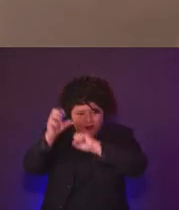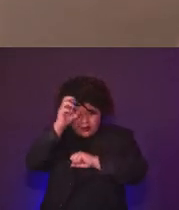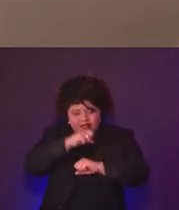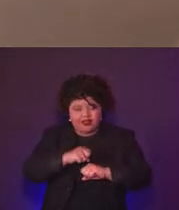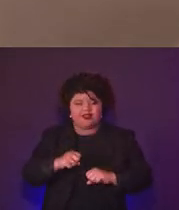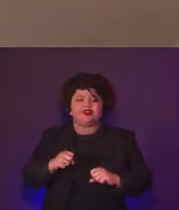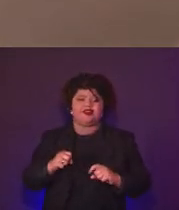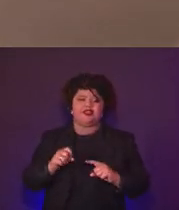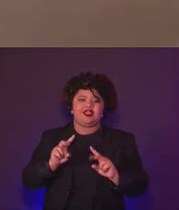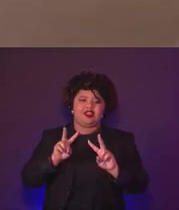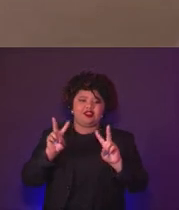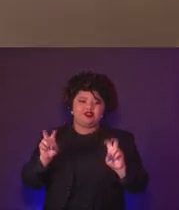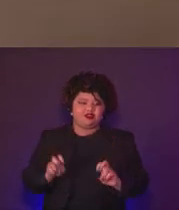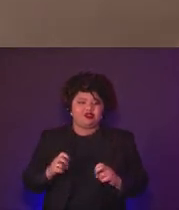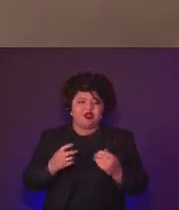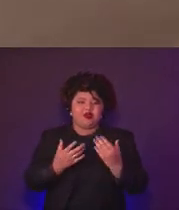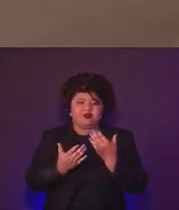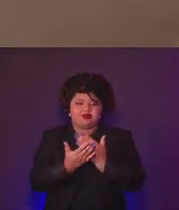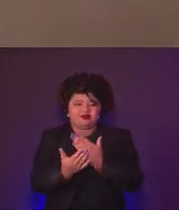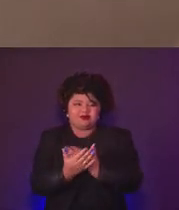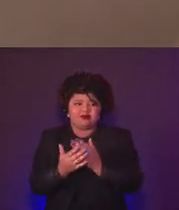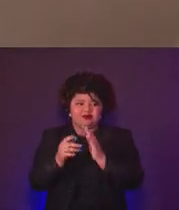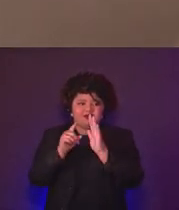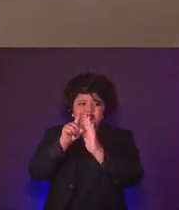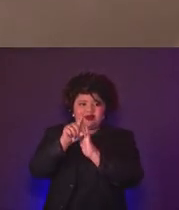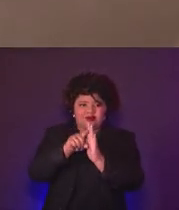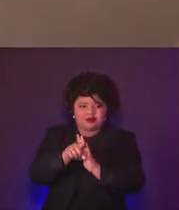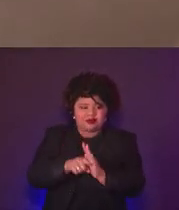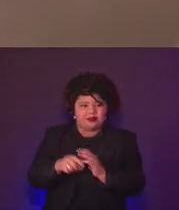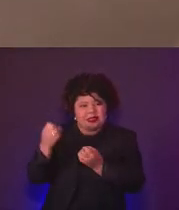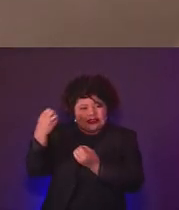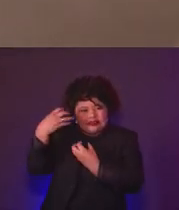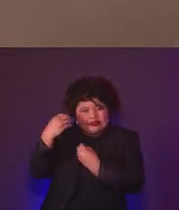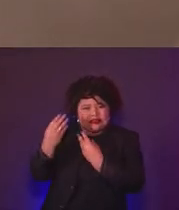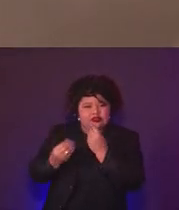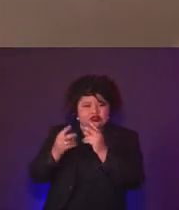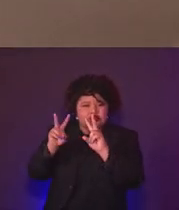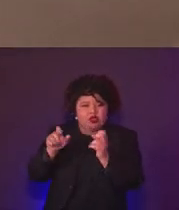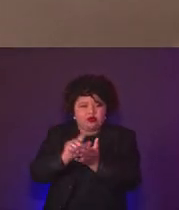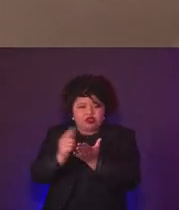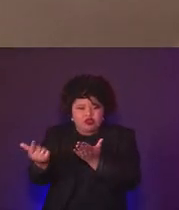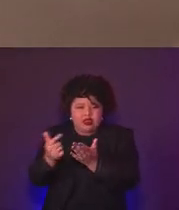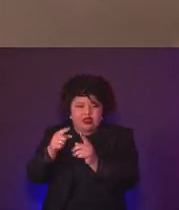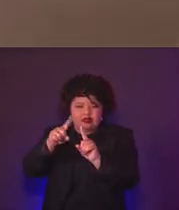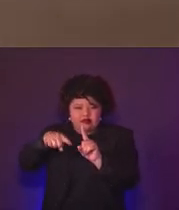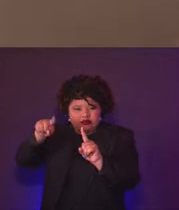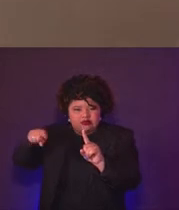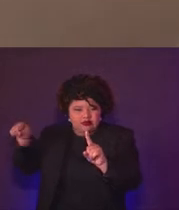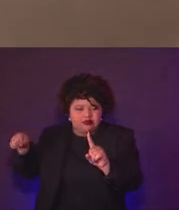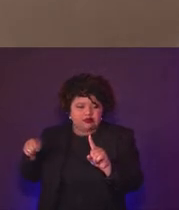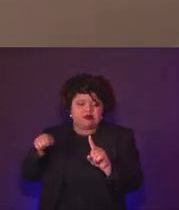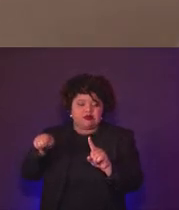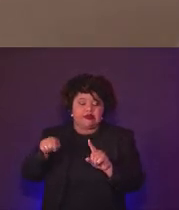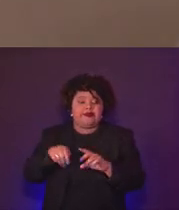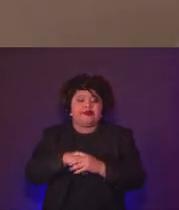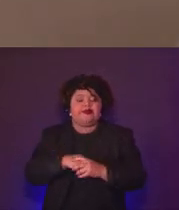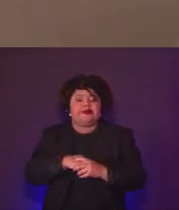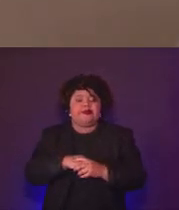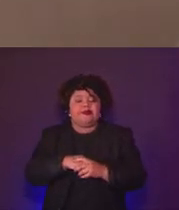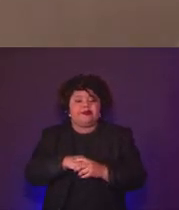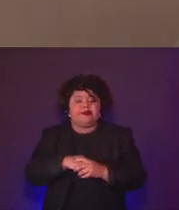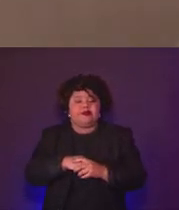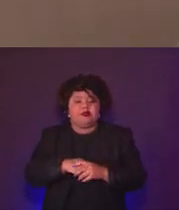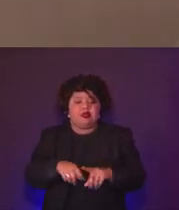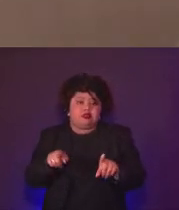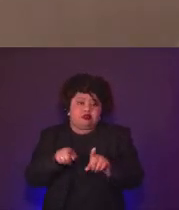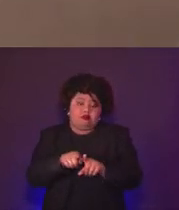he told me about precision journalism right not long after I met him. And then, I'm not sure if I still have it, but,